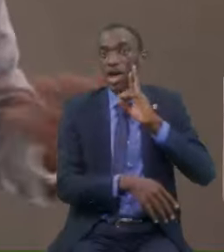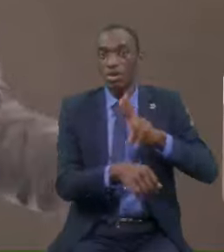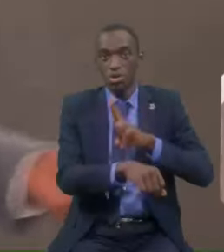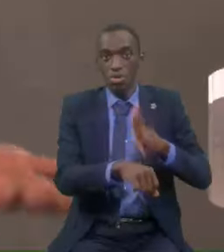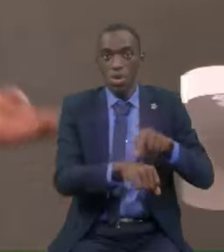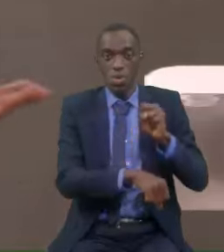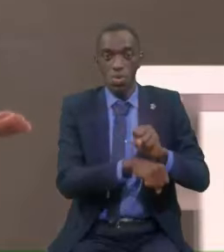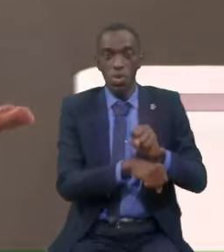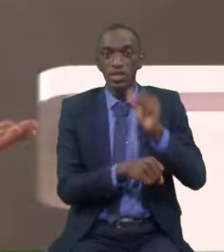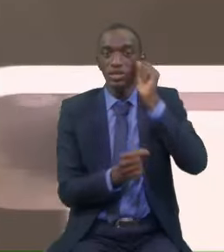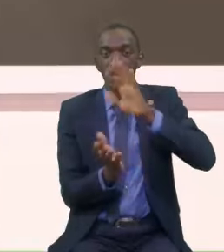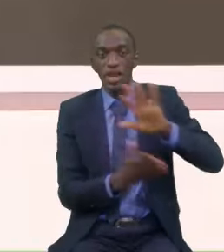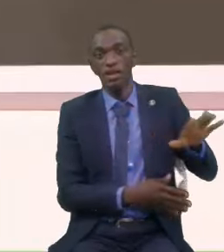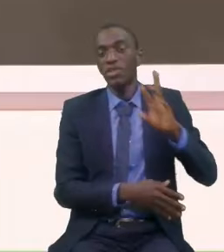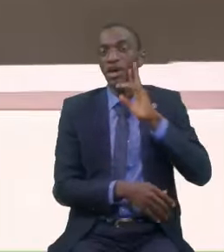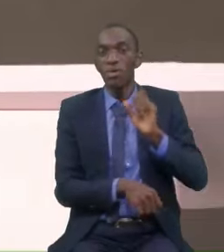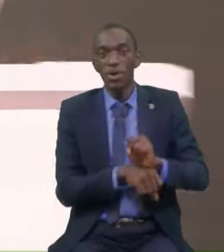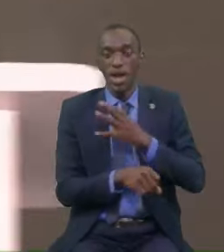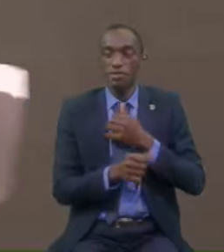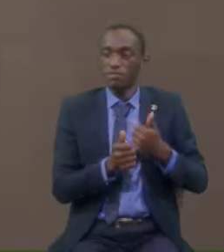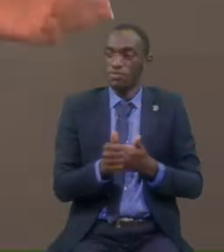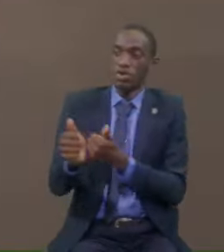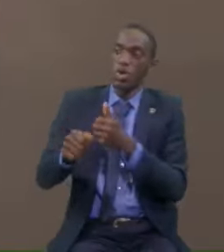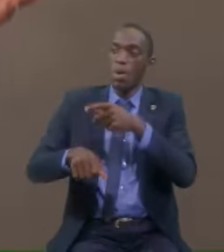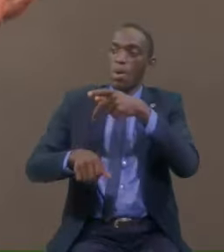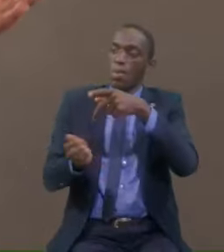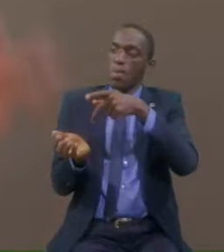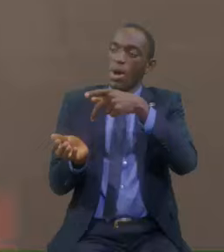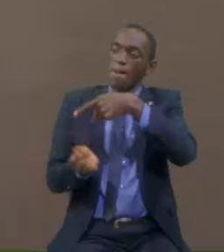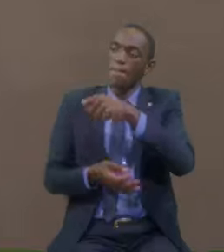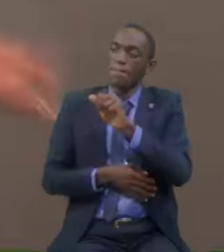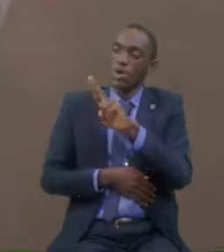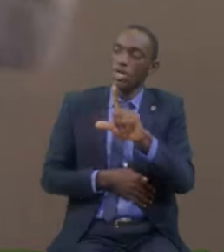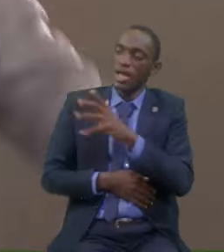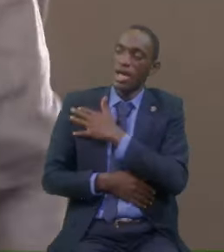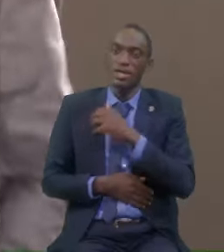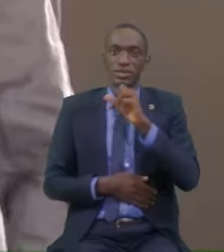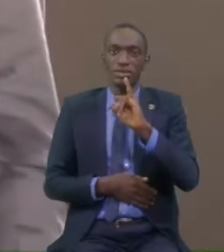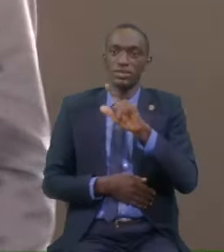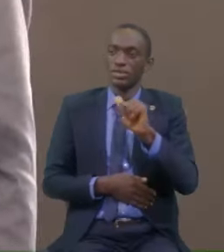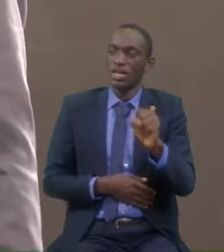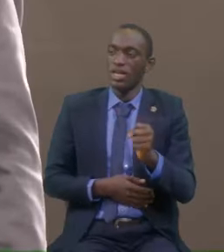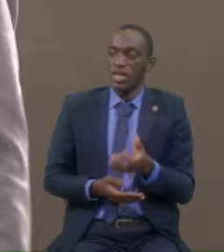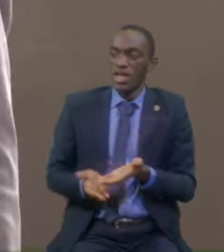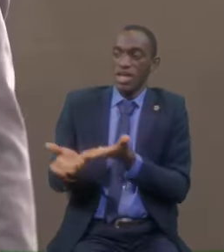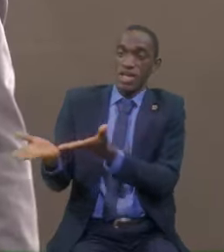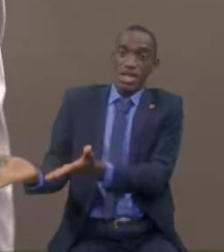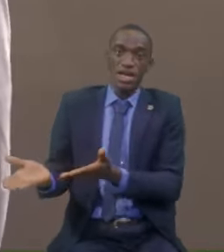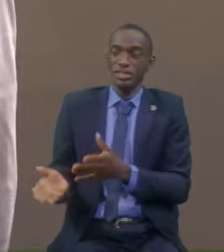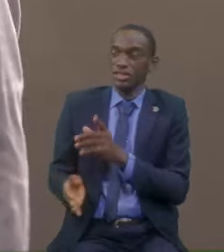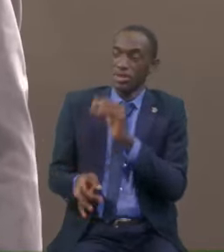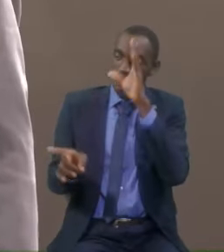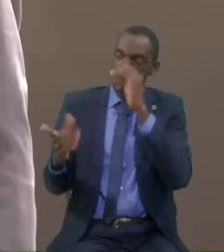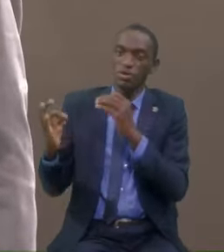following after Paul and Silas. Here are the men of God that speak unto us the word